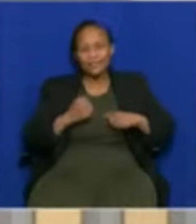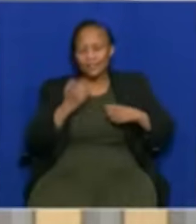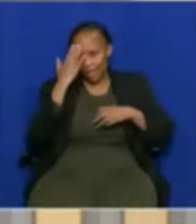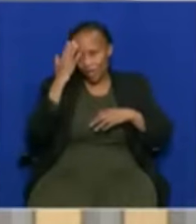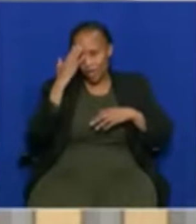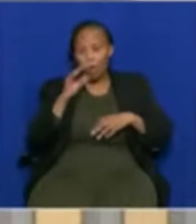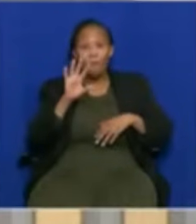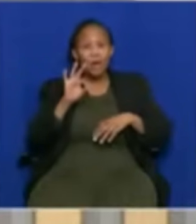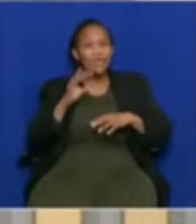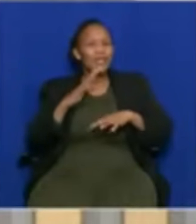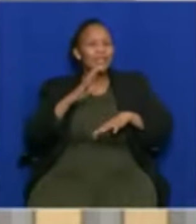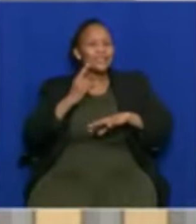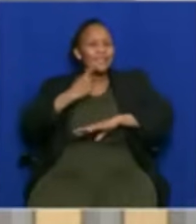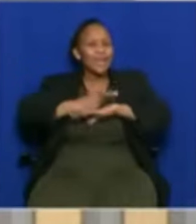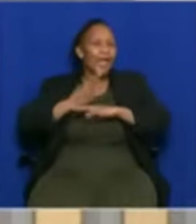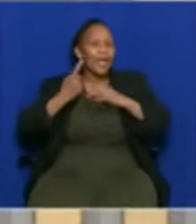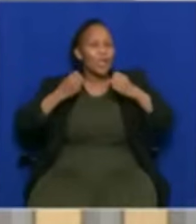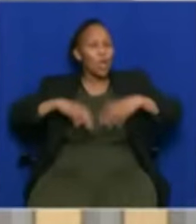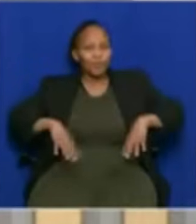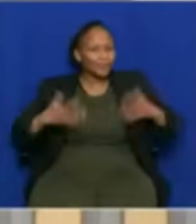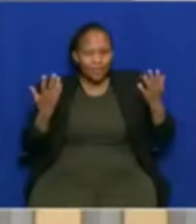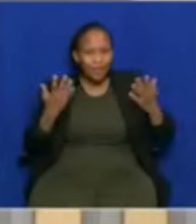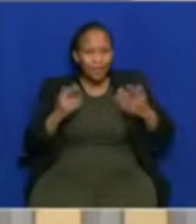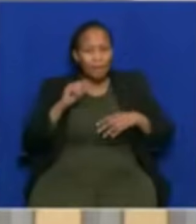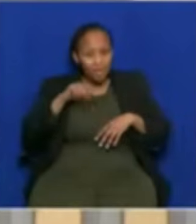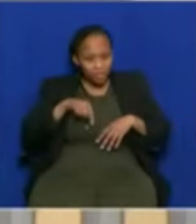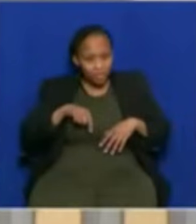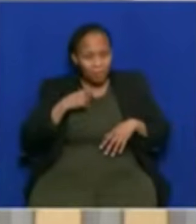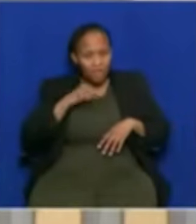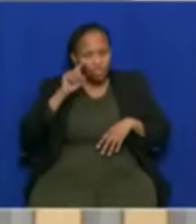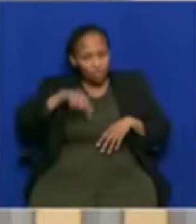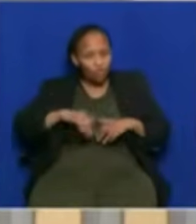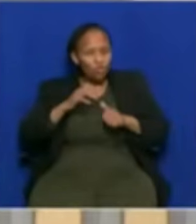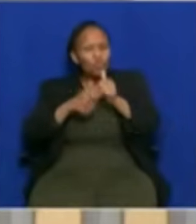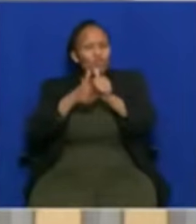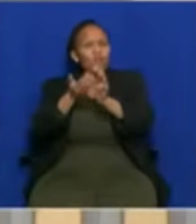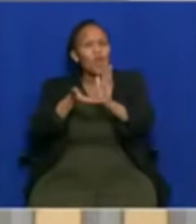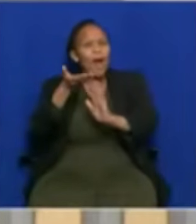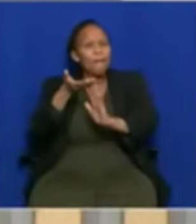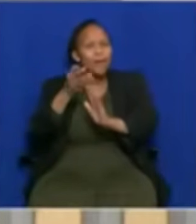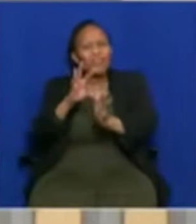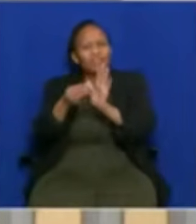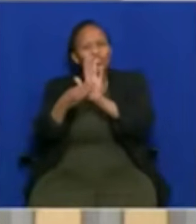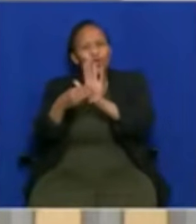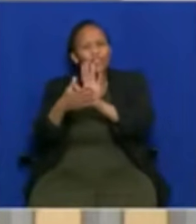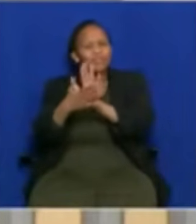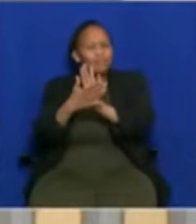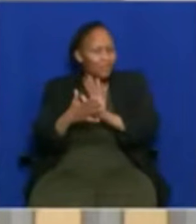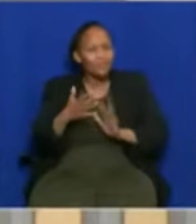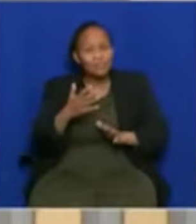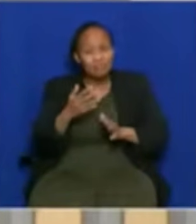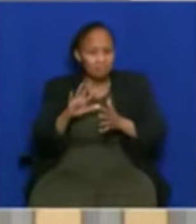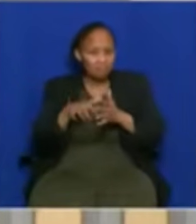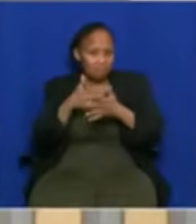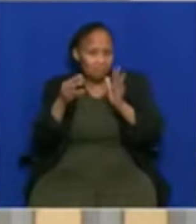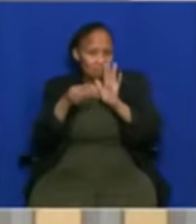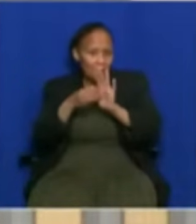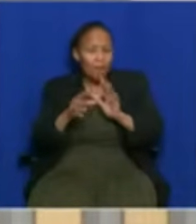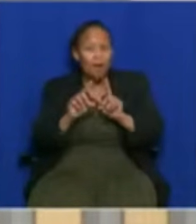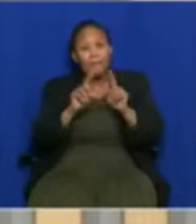and where I was supposed to follow up and slot in, but it has made my testimony here challenging and